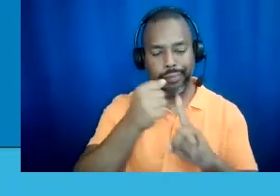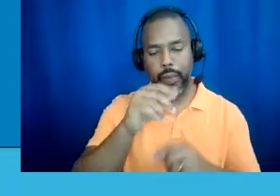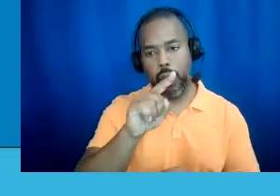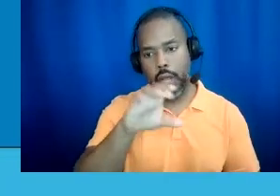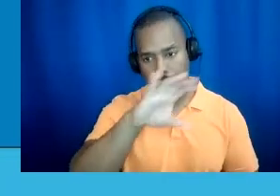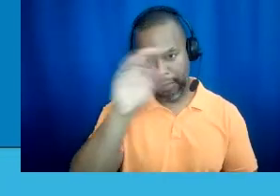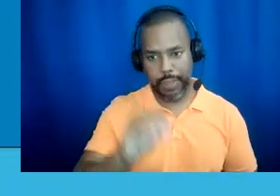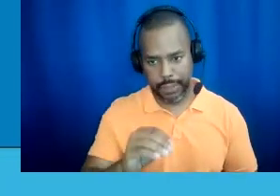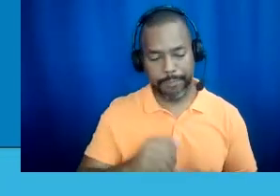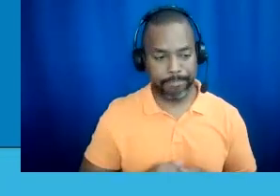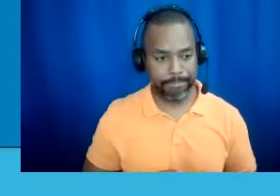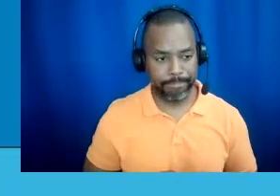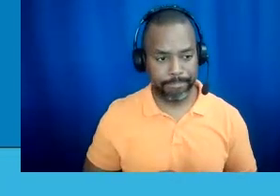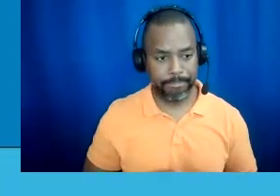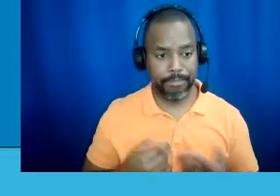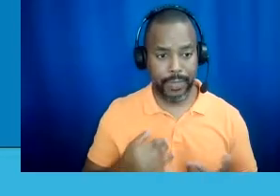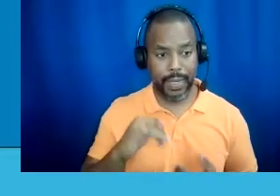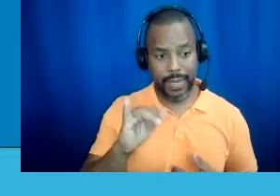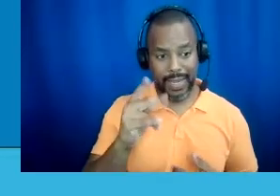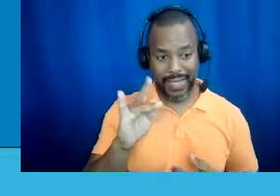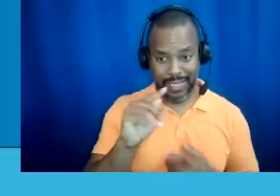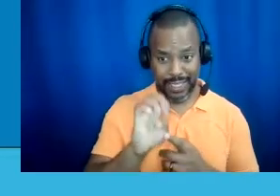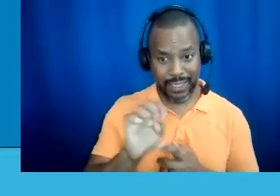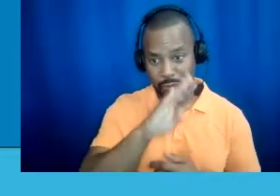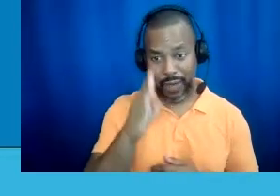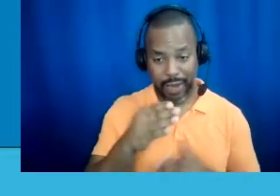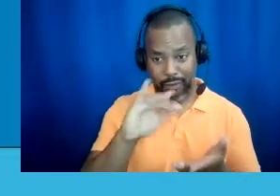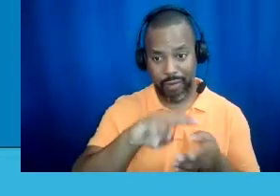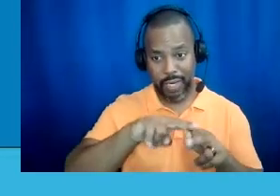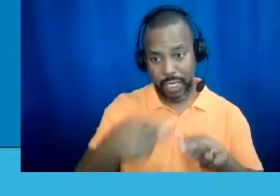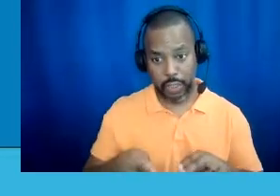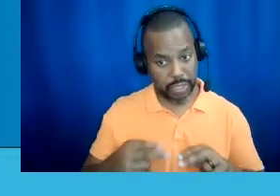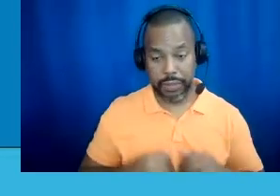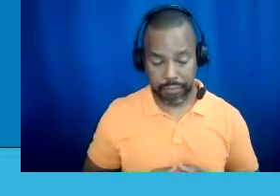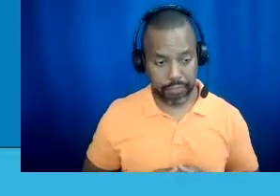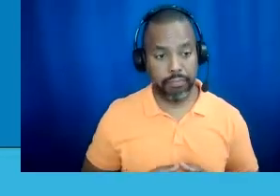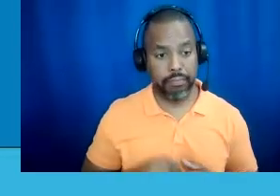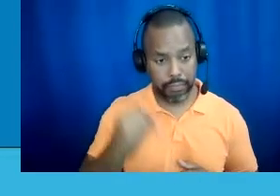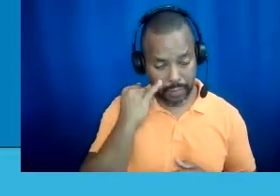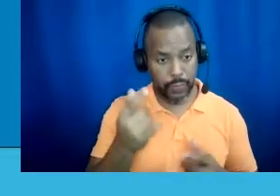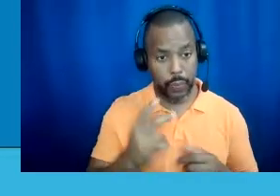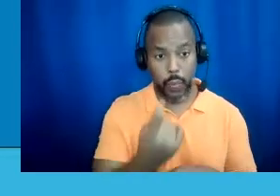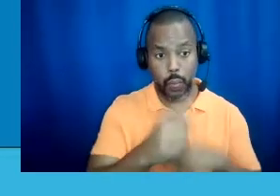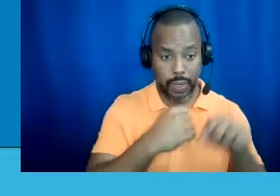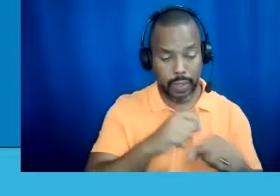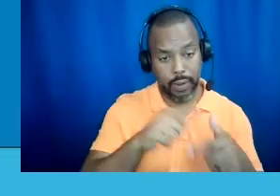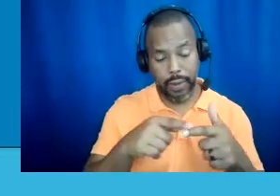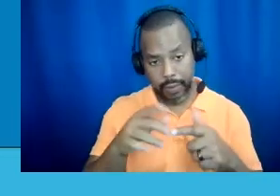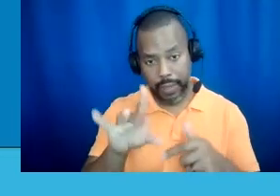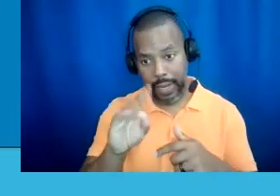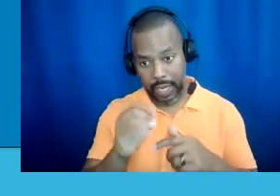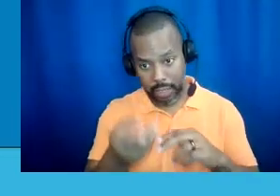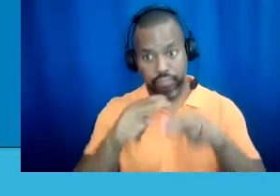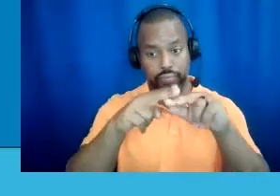coverage. The incentive levels will never go down. So if you use it one year, you bump it up to that 80%. You don't use it the next